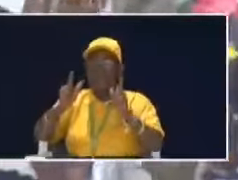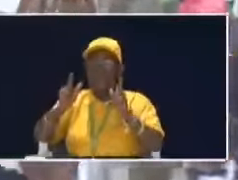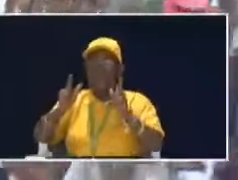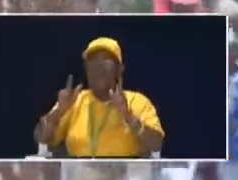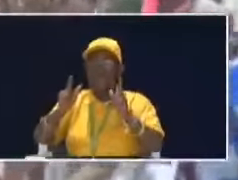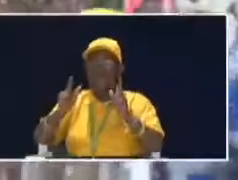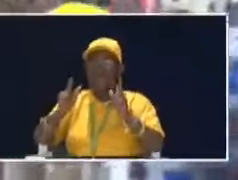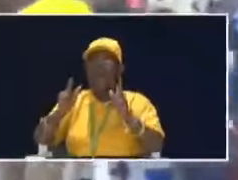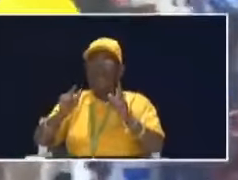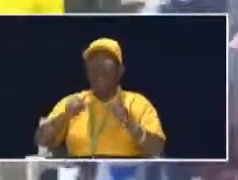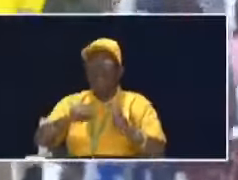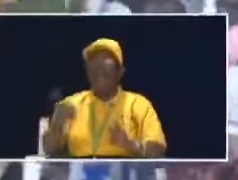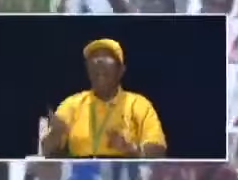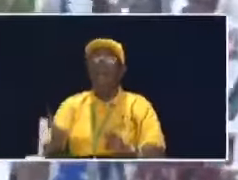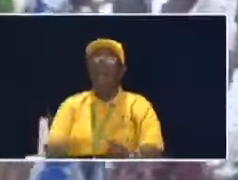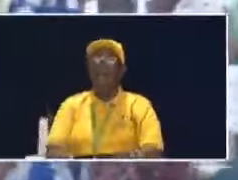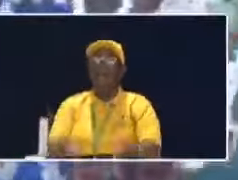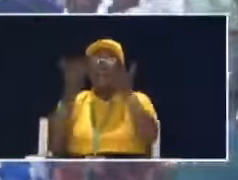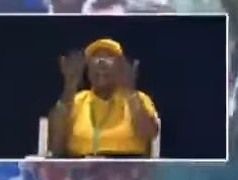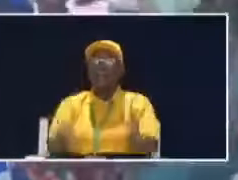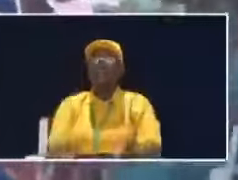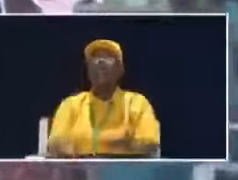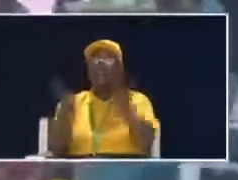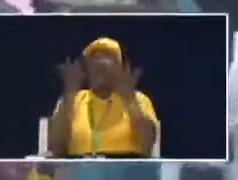Another heavyweight, hallelujah.